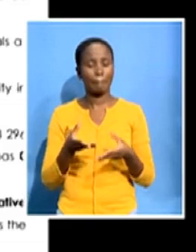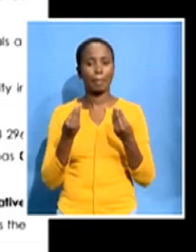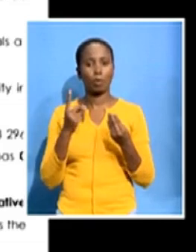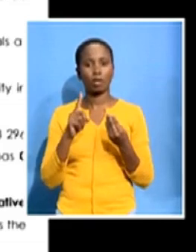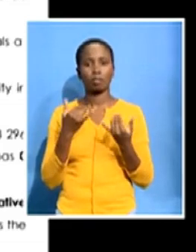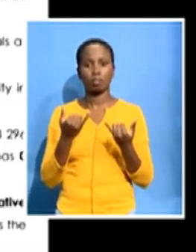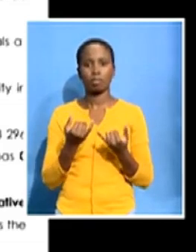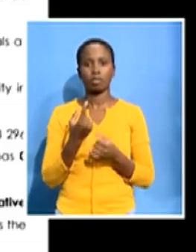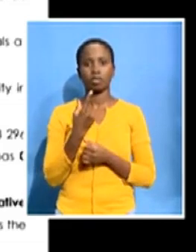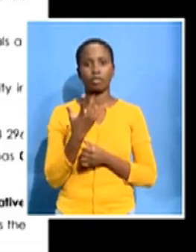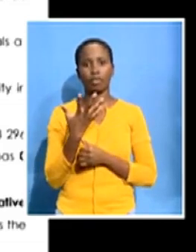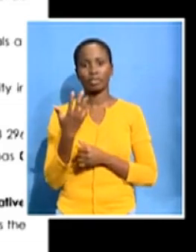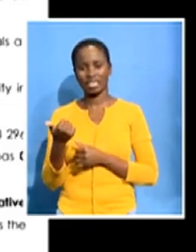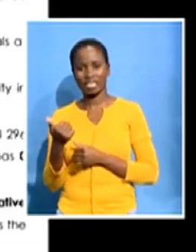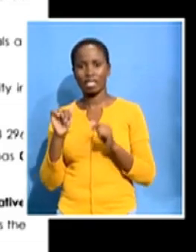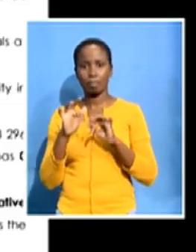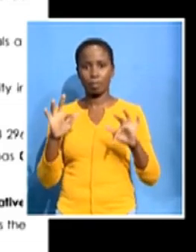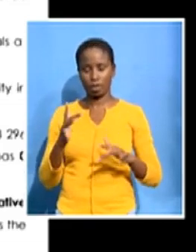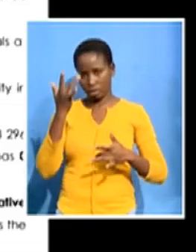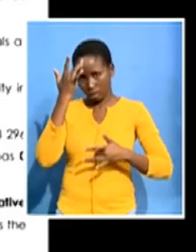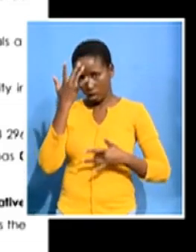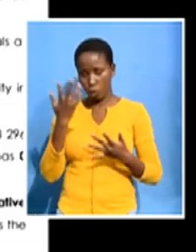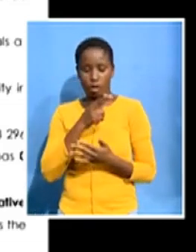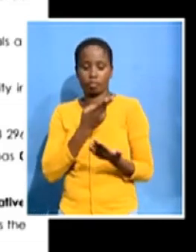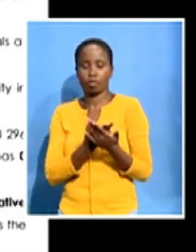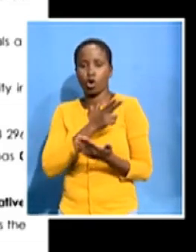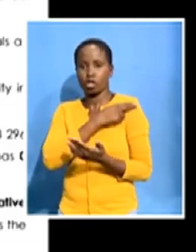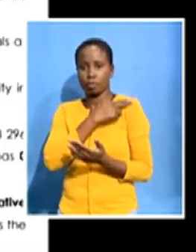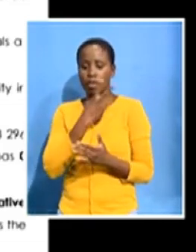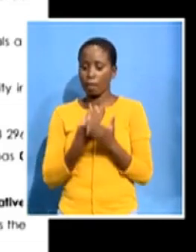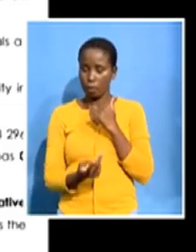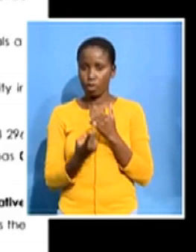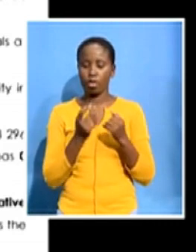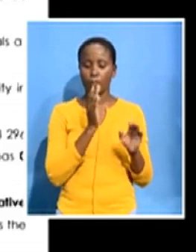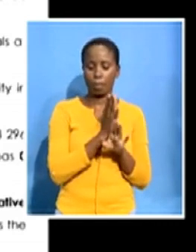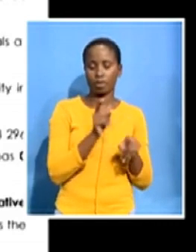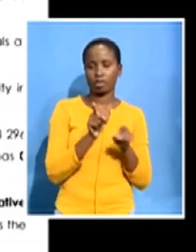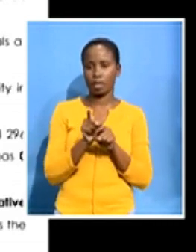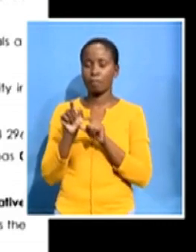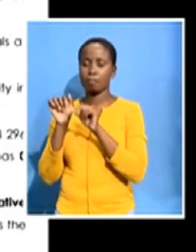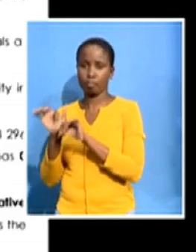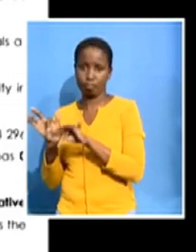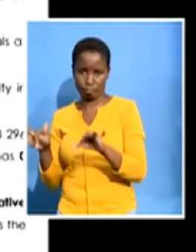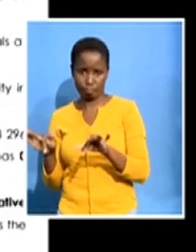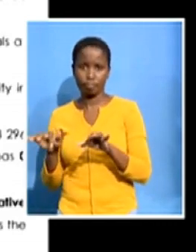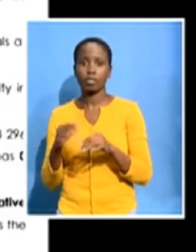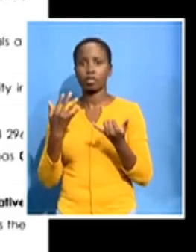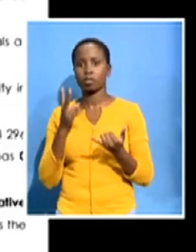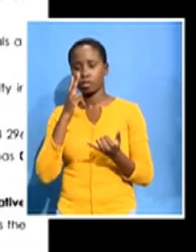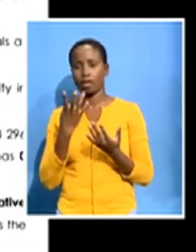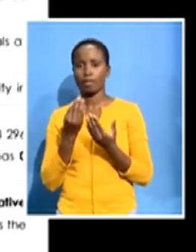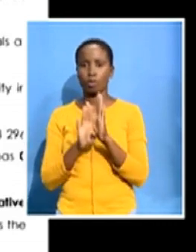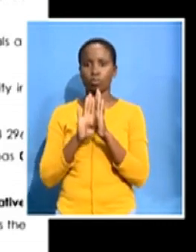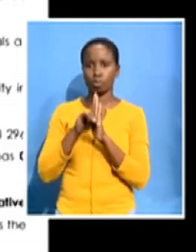acute hospitals across public and private. They are declining steadily. The